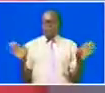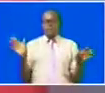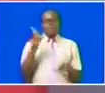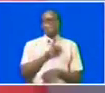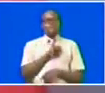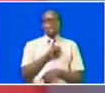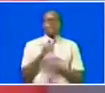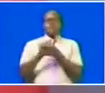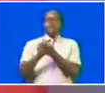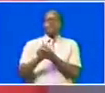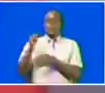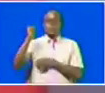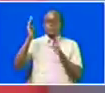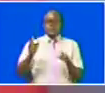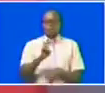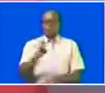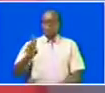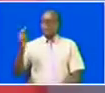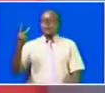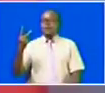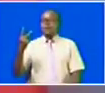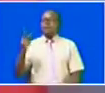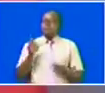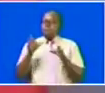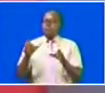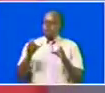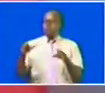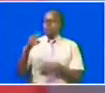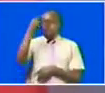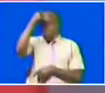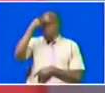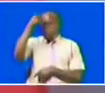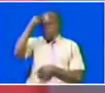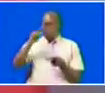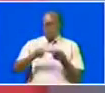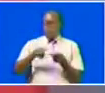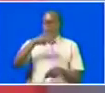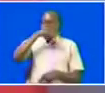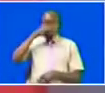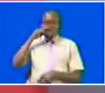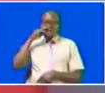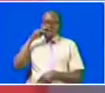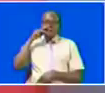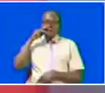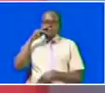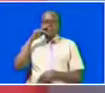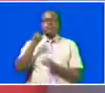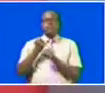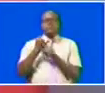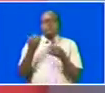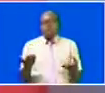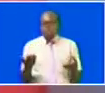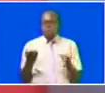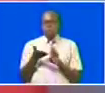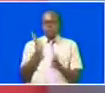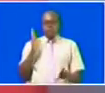seen Jubilee politicians from Western Kenya pile pressure on Wetangula and Amani National Congress leader Musalia Mudavadi to